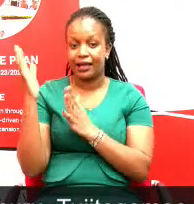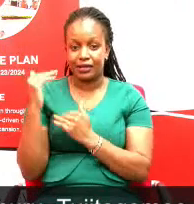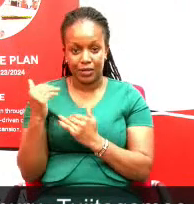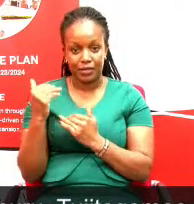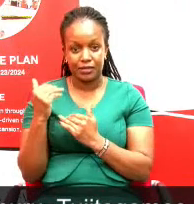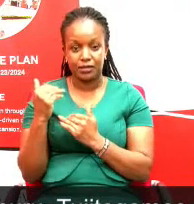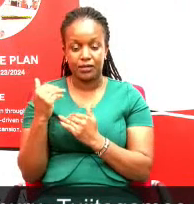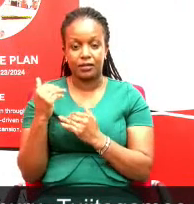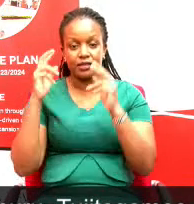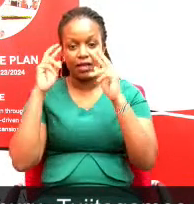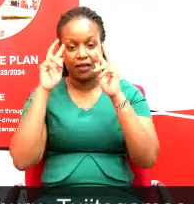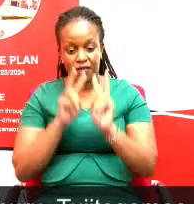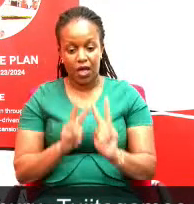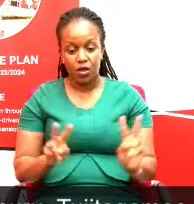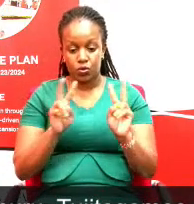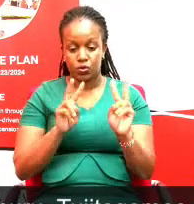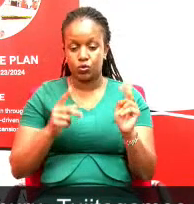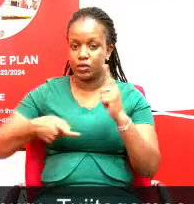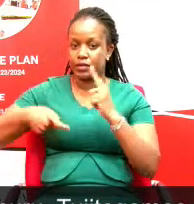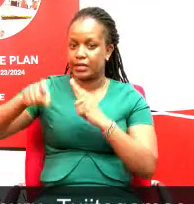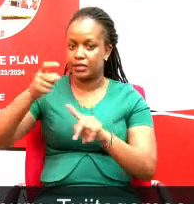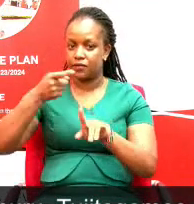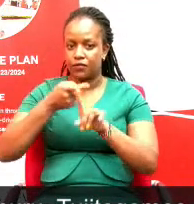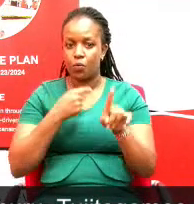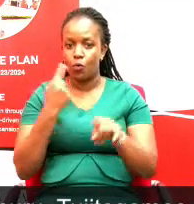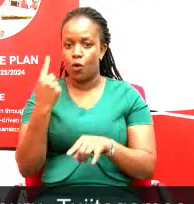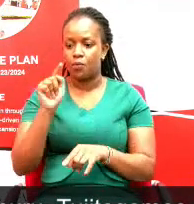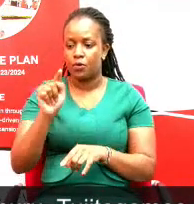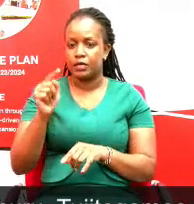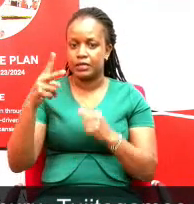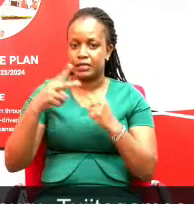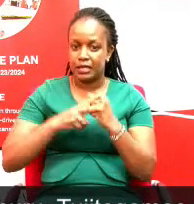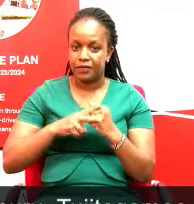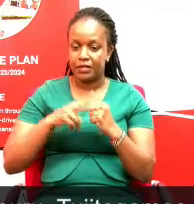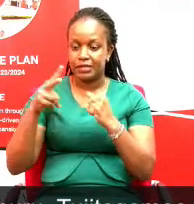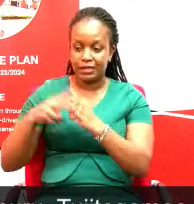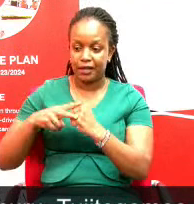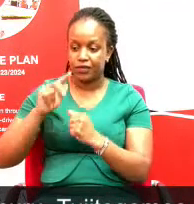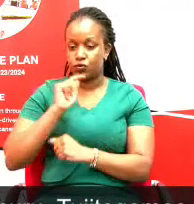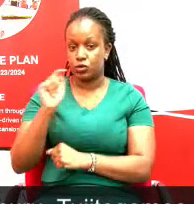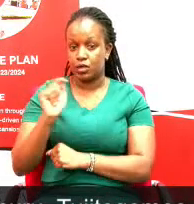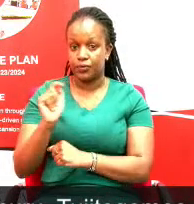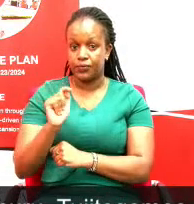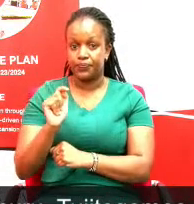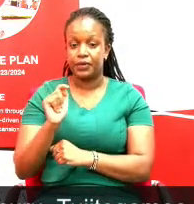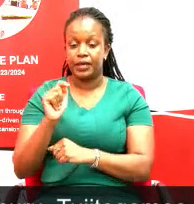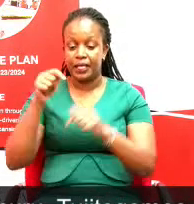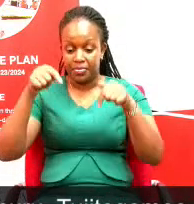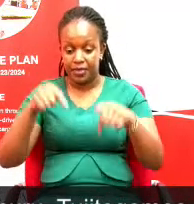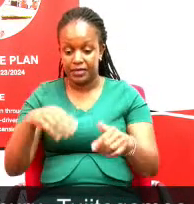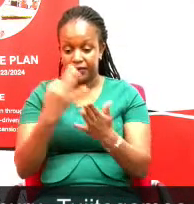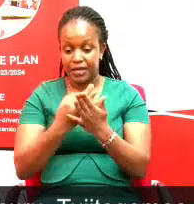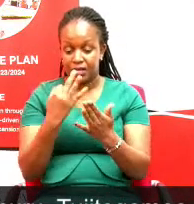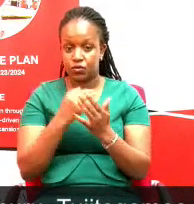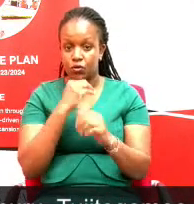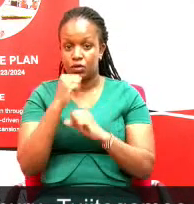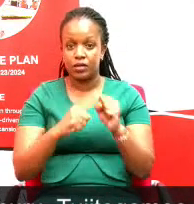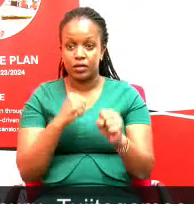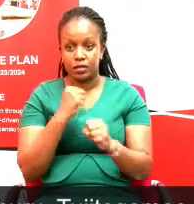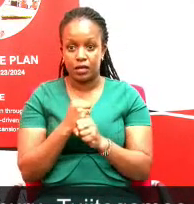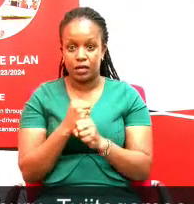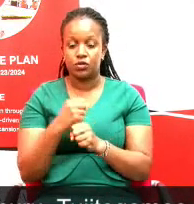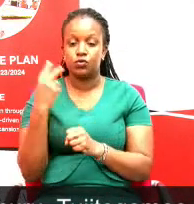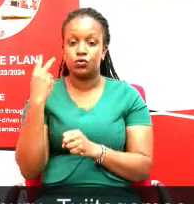revenue to rise from the current 1.77 trillion in this financial year to Kenyan